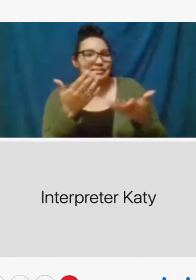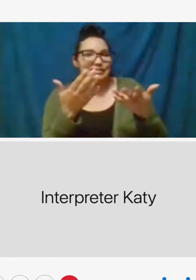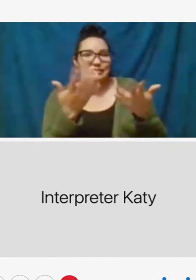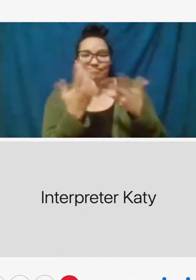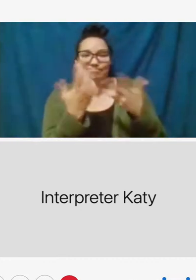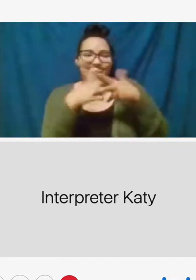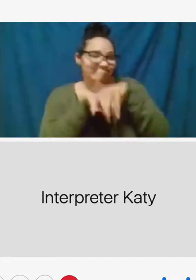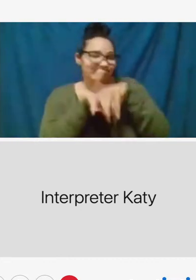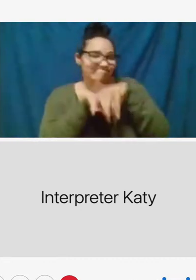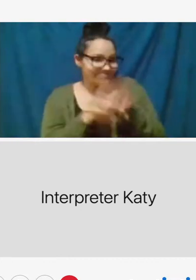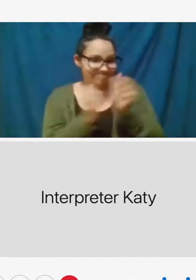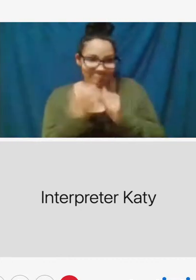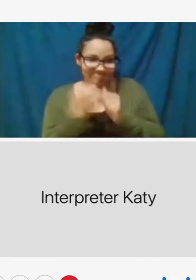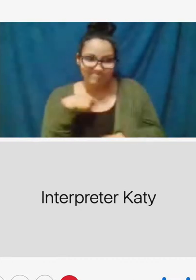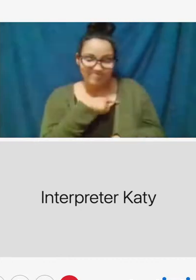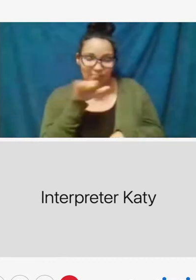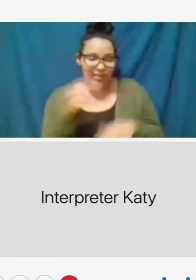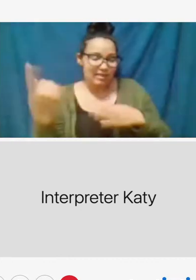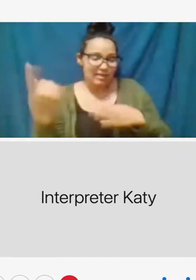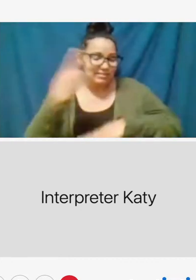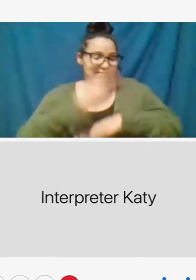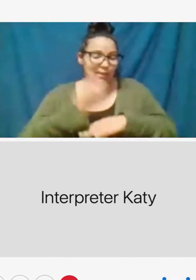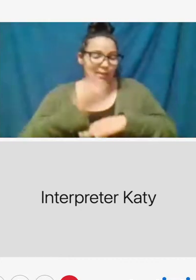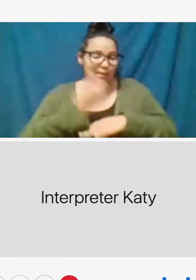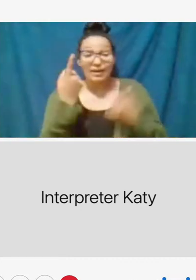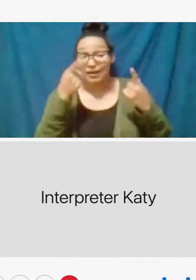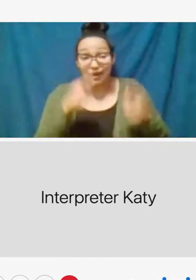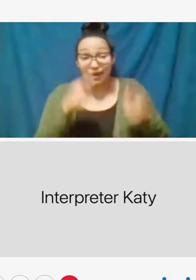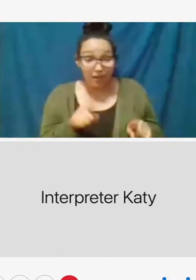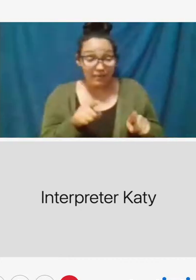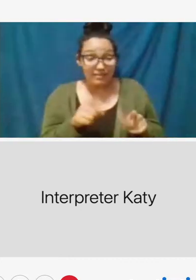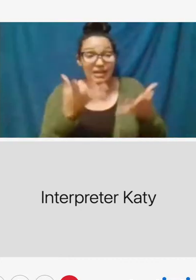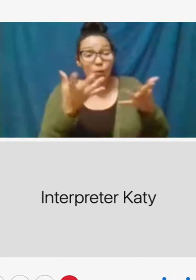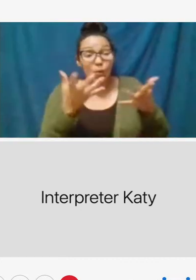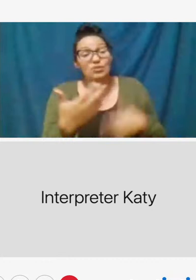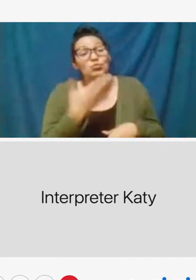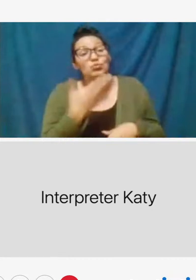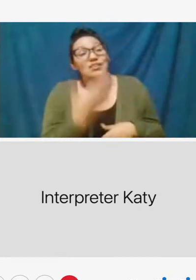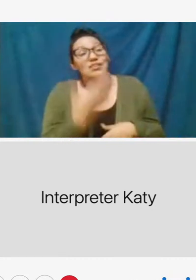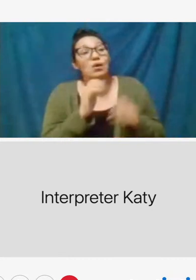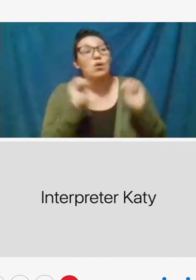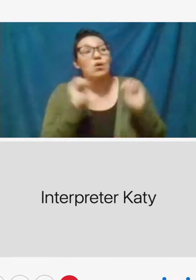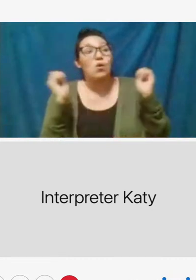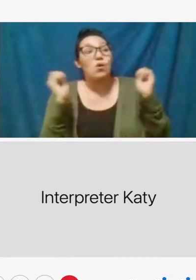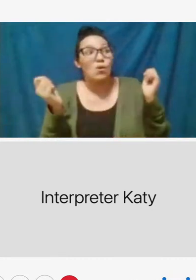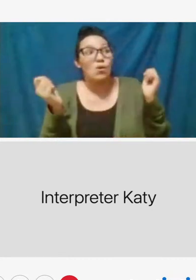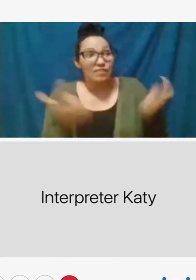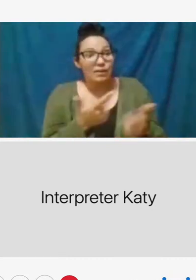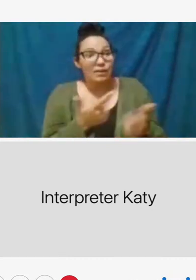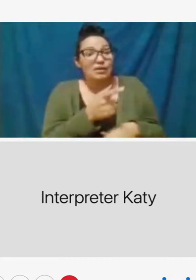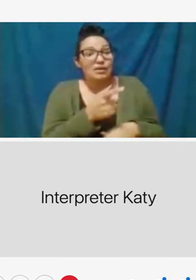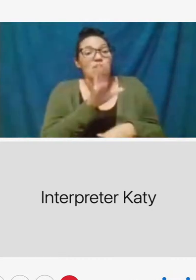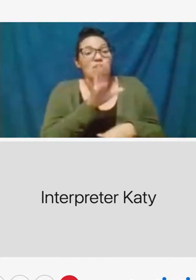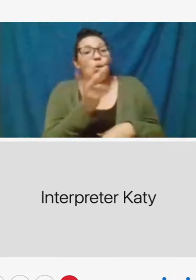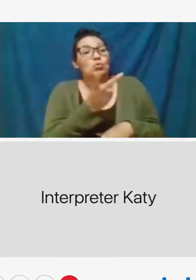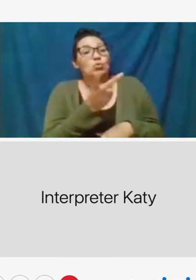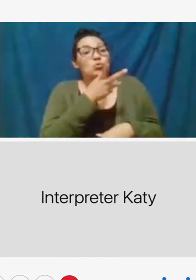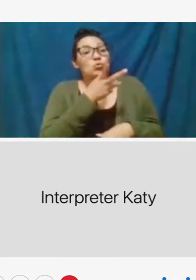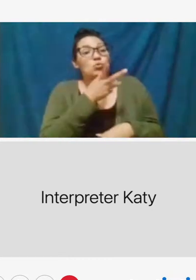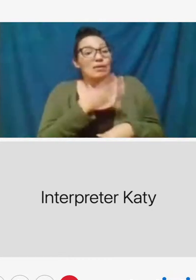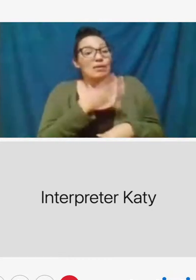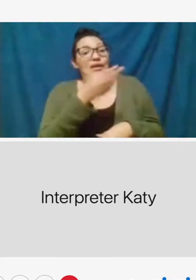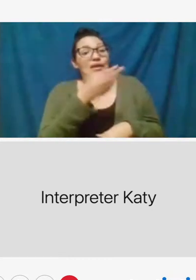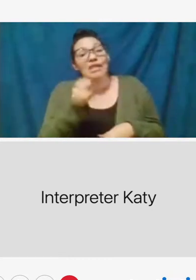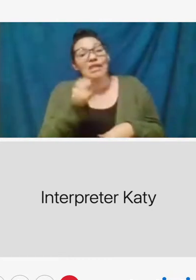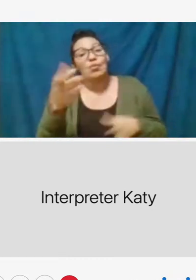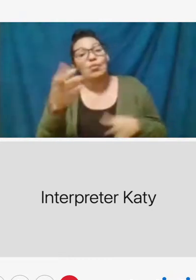but it happened and I just want to thank everybody uh those two women and all of the other coordinators who were involved in